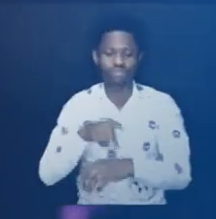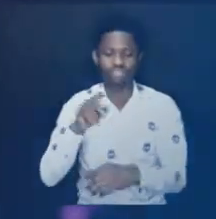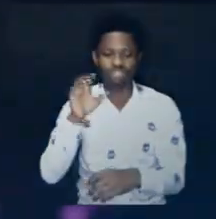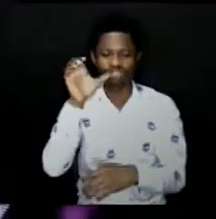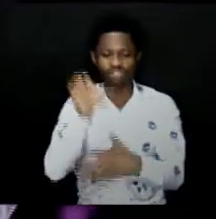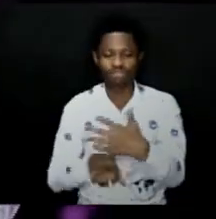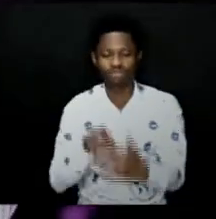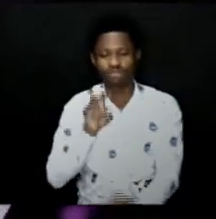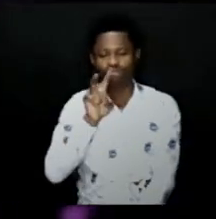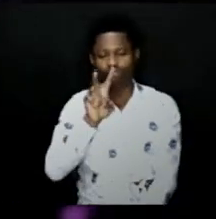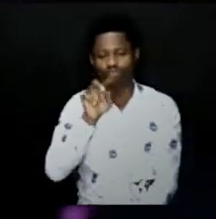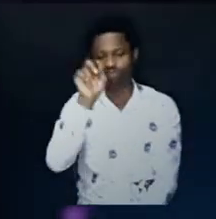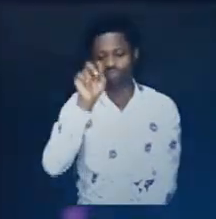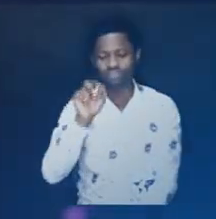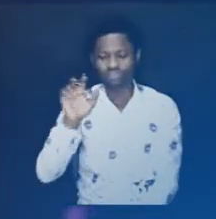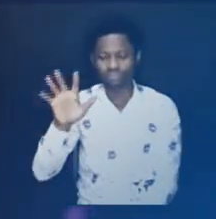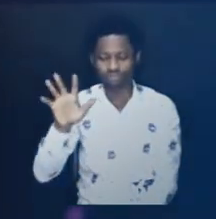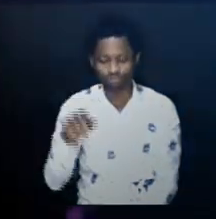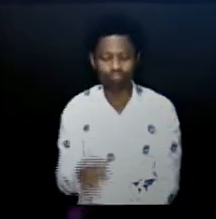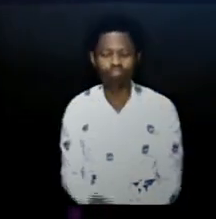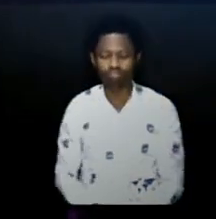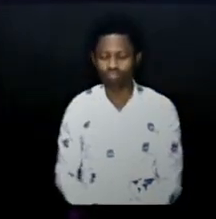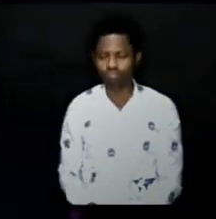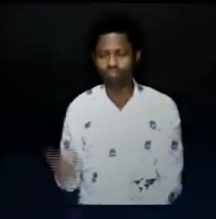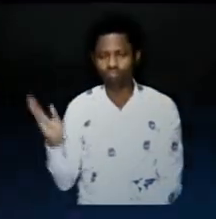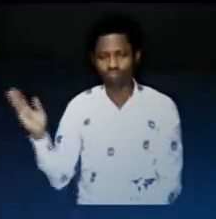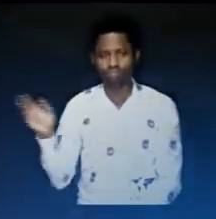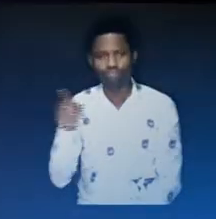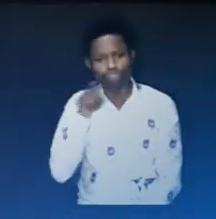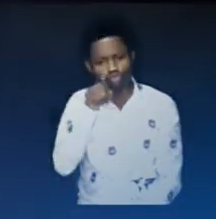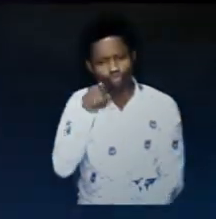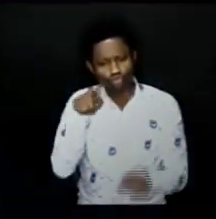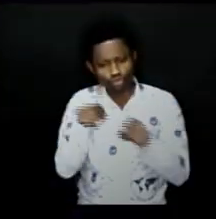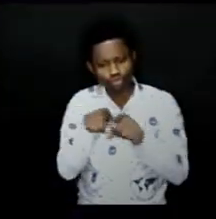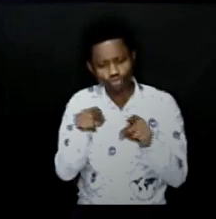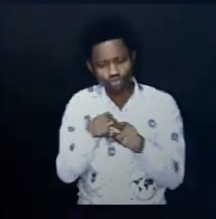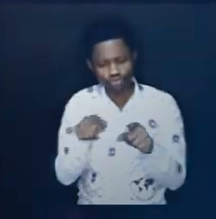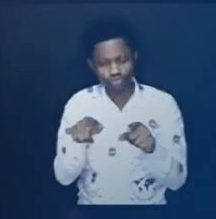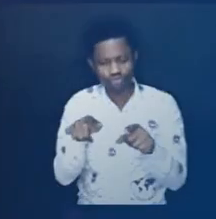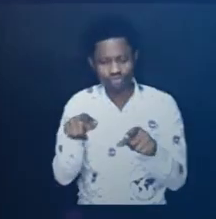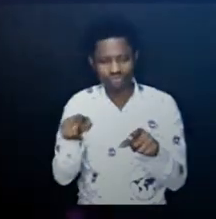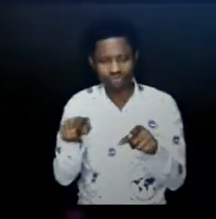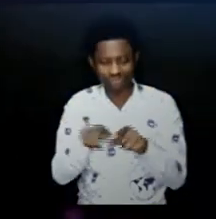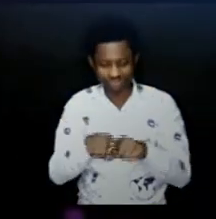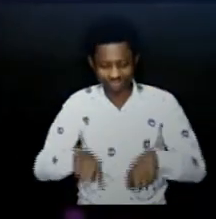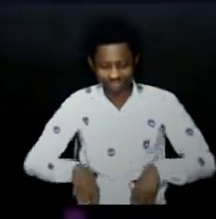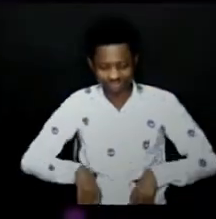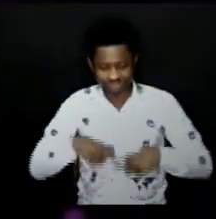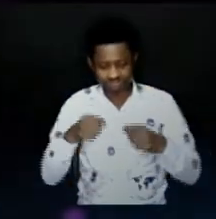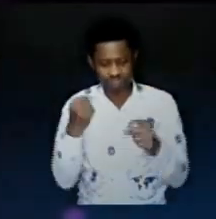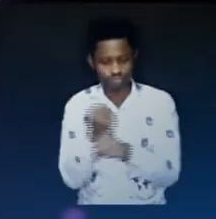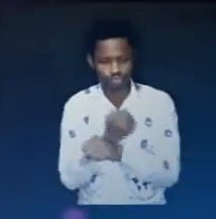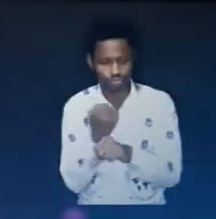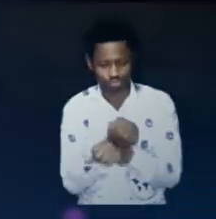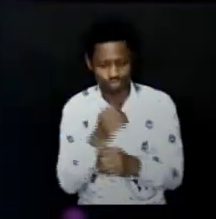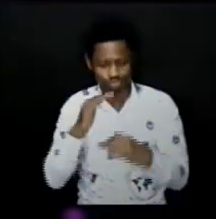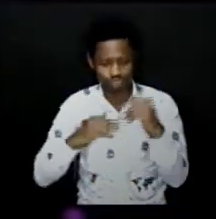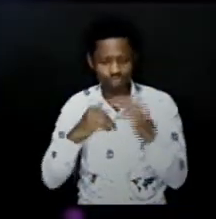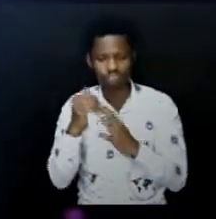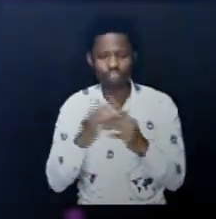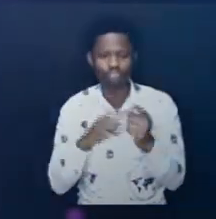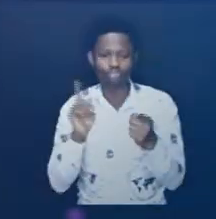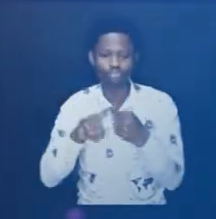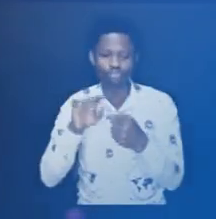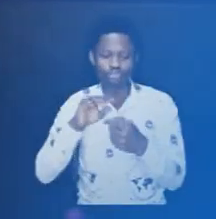1 Peter 2:5. You also, like living stones, are being built into a spiritual house to be a holy